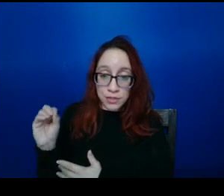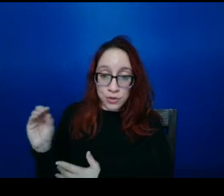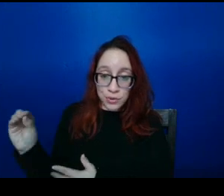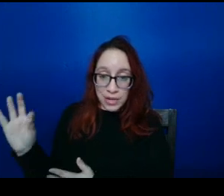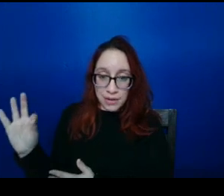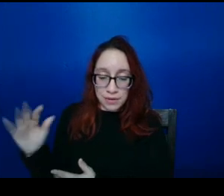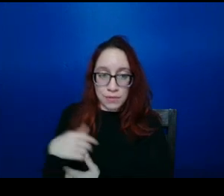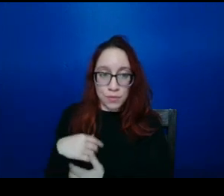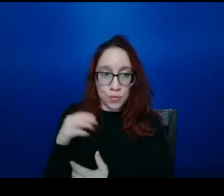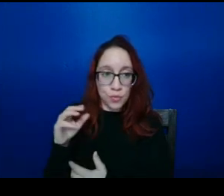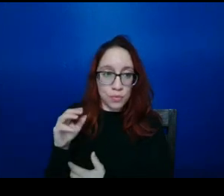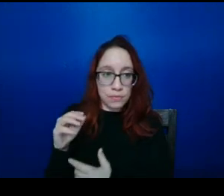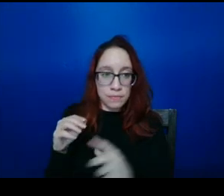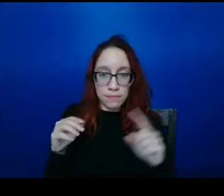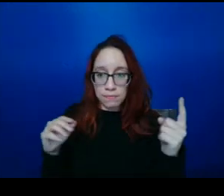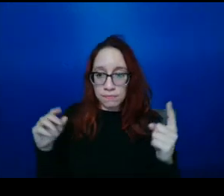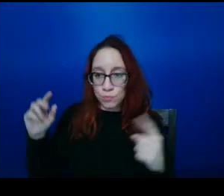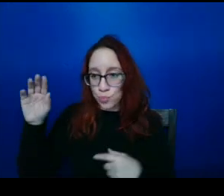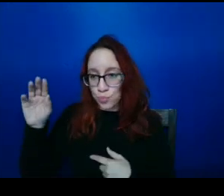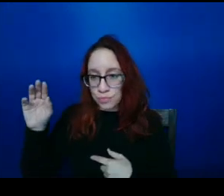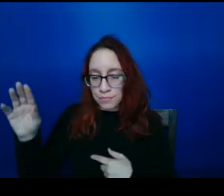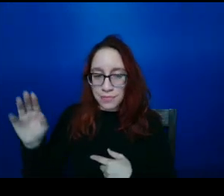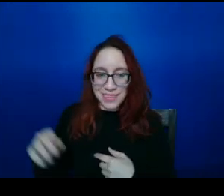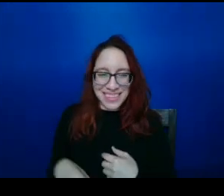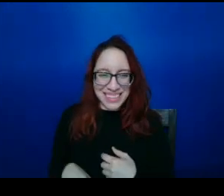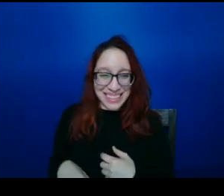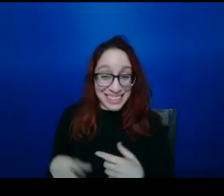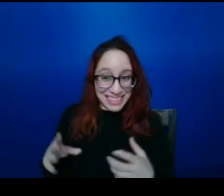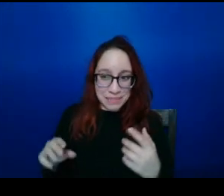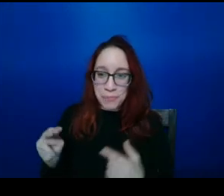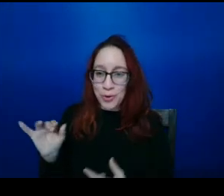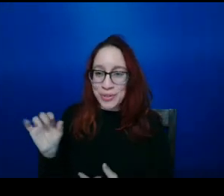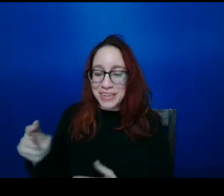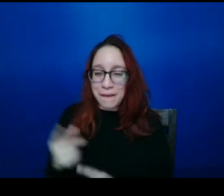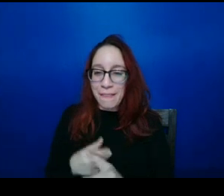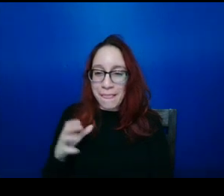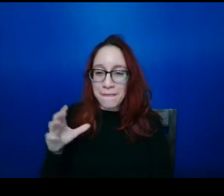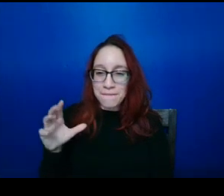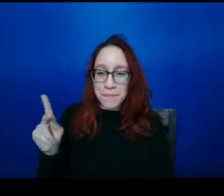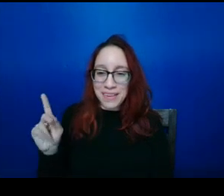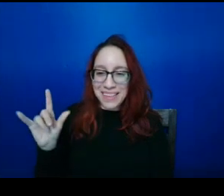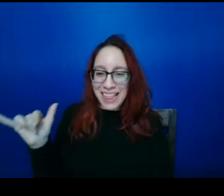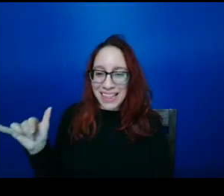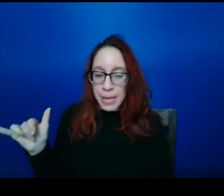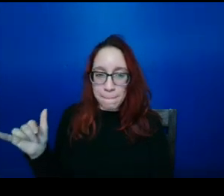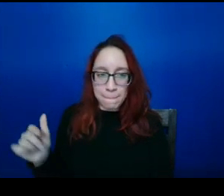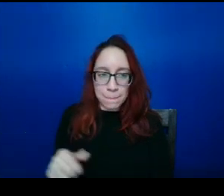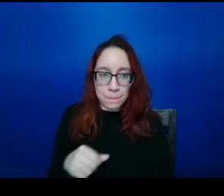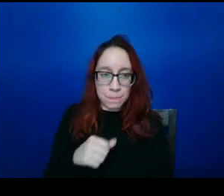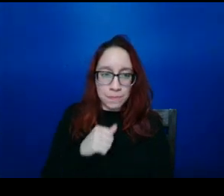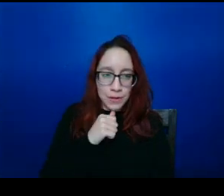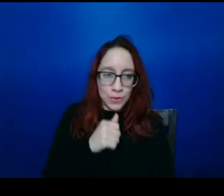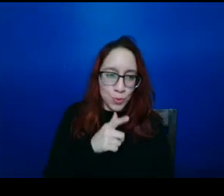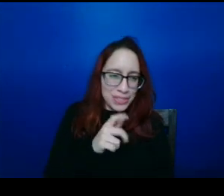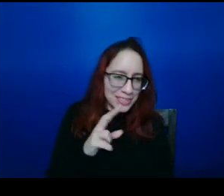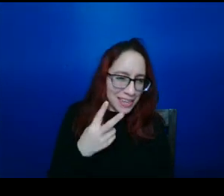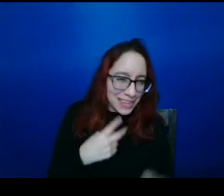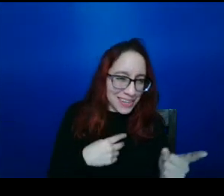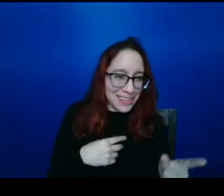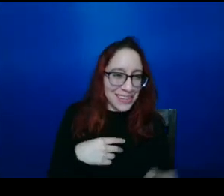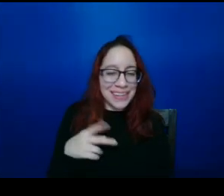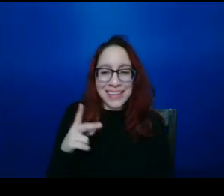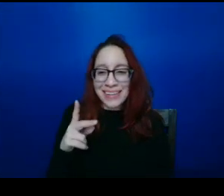R23-009? So moved. Second. There was a motion from Commissioner Kelly, and I'm not really sure who said a second. Let's